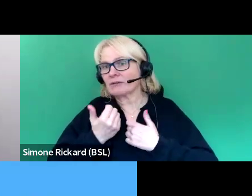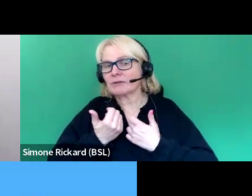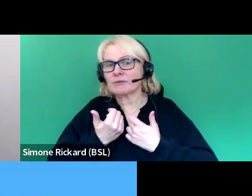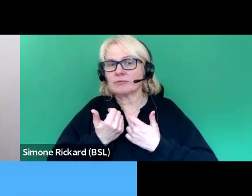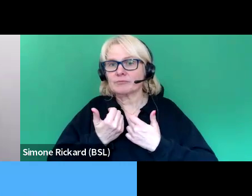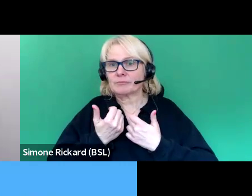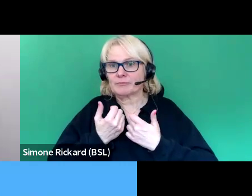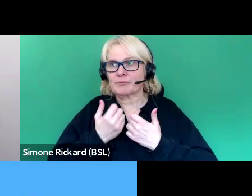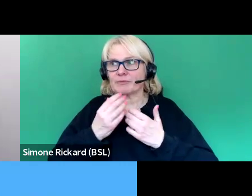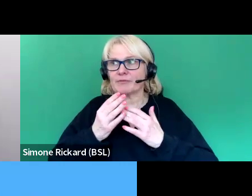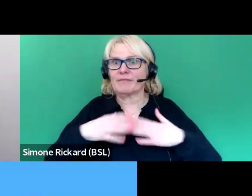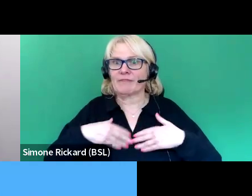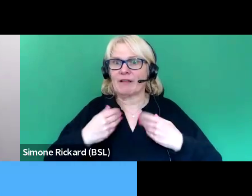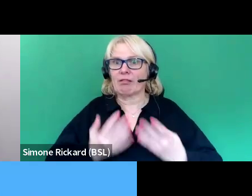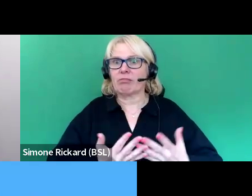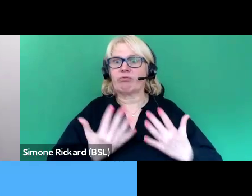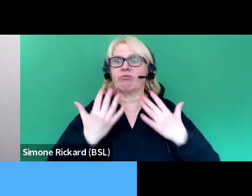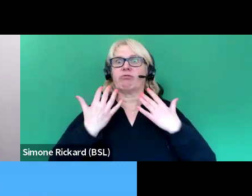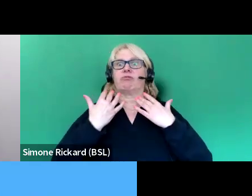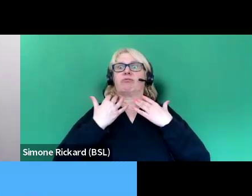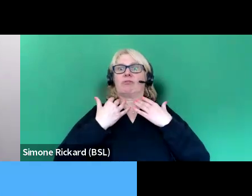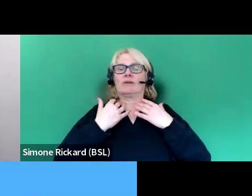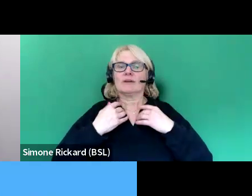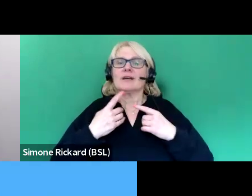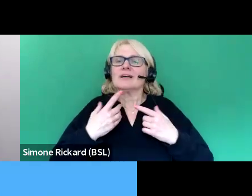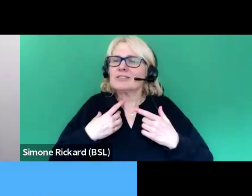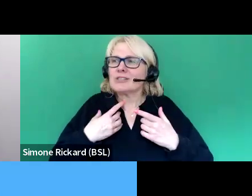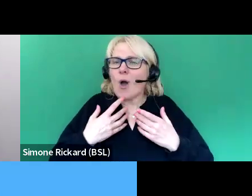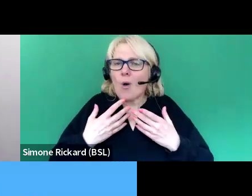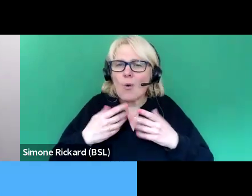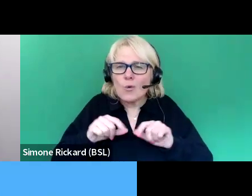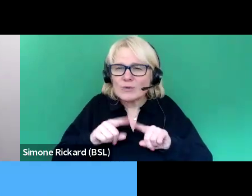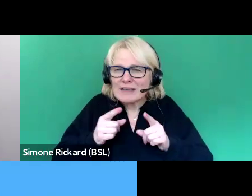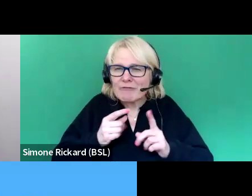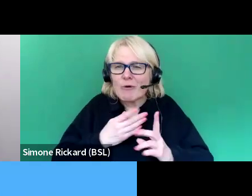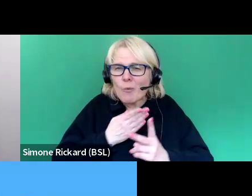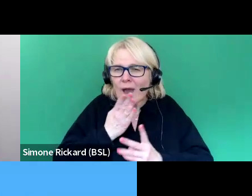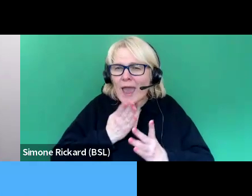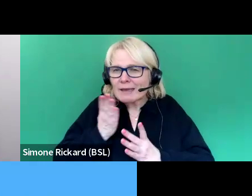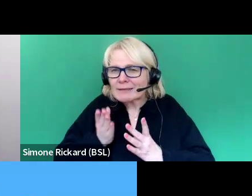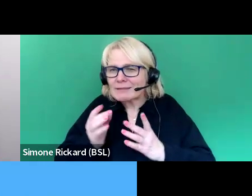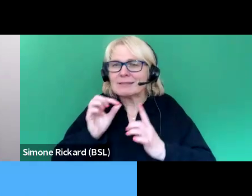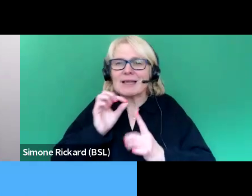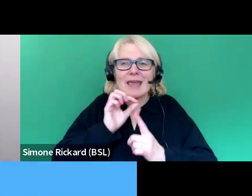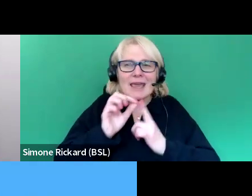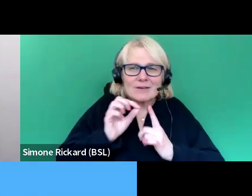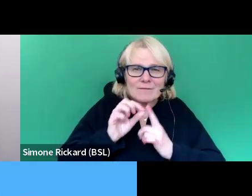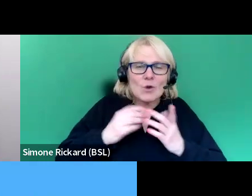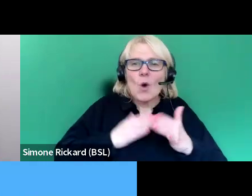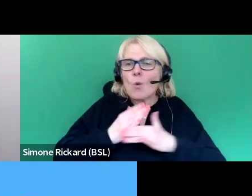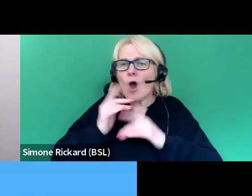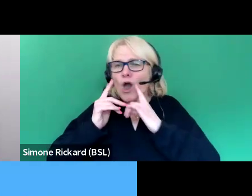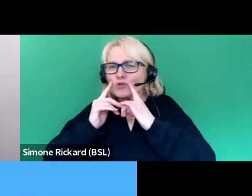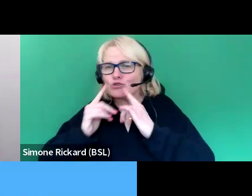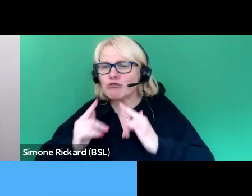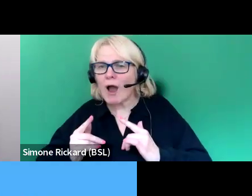an intimidating sphere. So different ways of interviewing, perhaps work trials rather